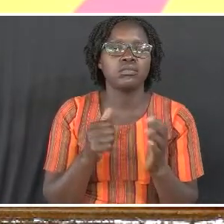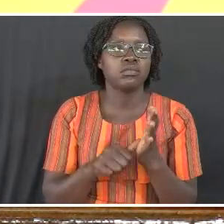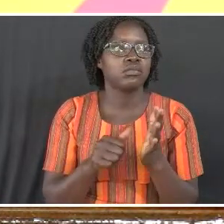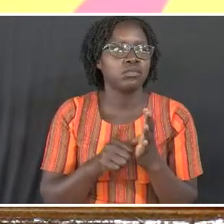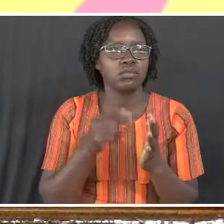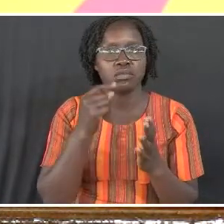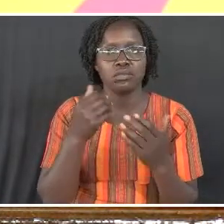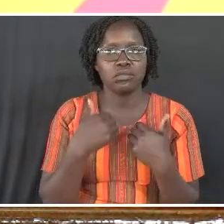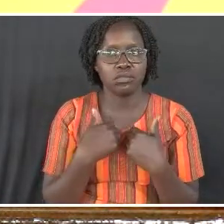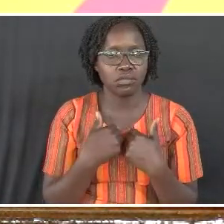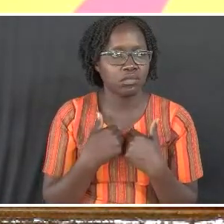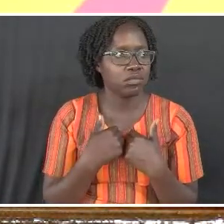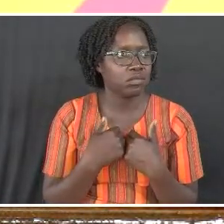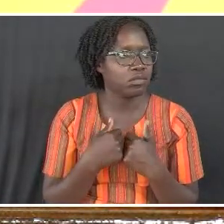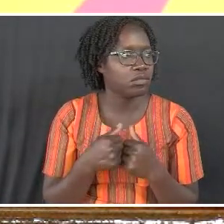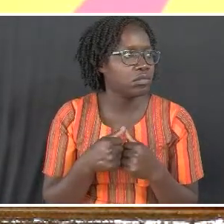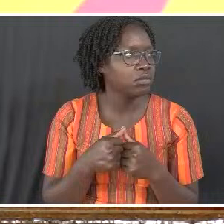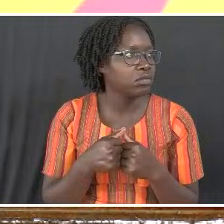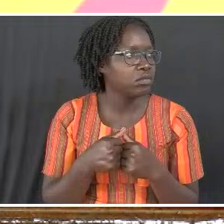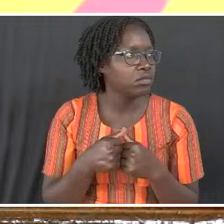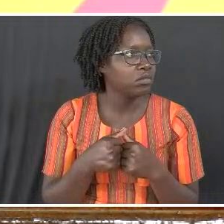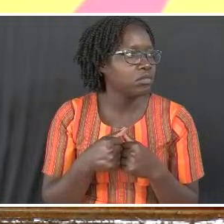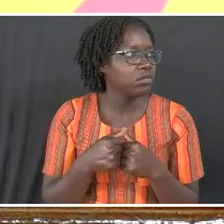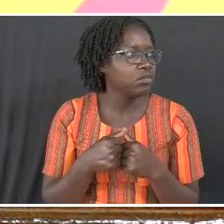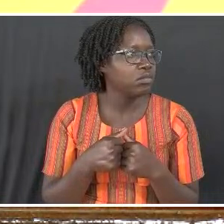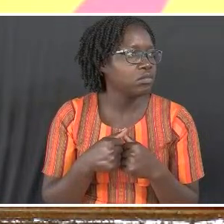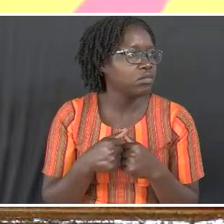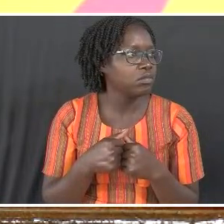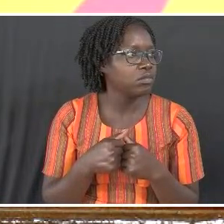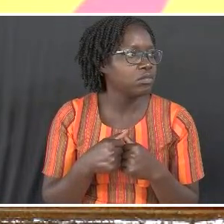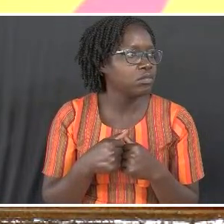recession. Because if you're not brushing in